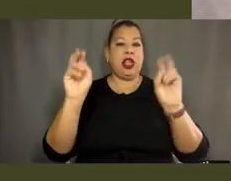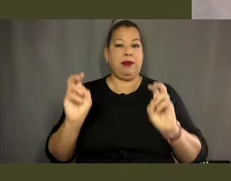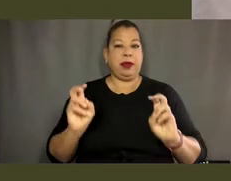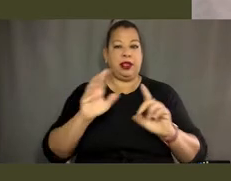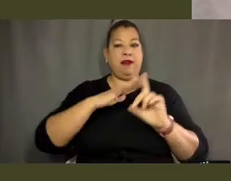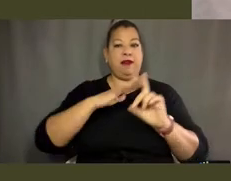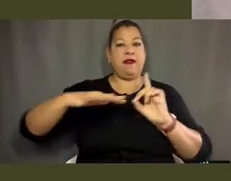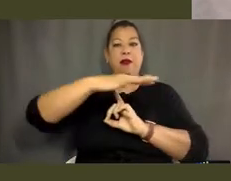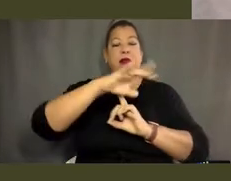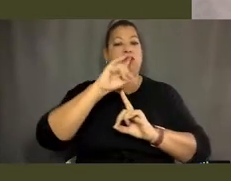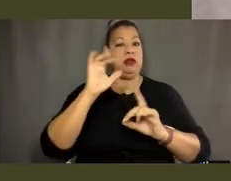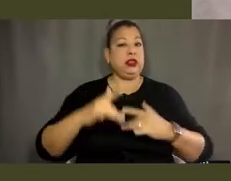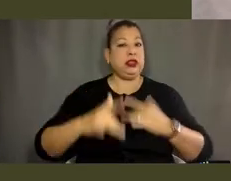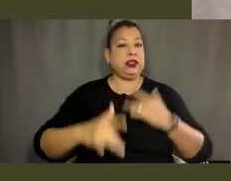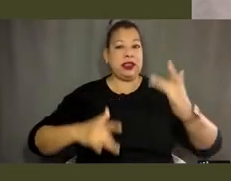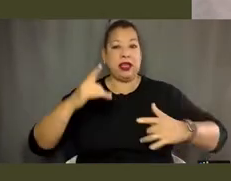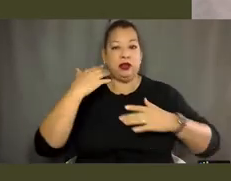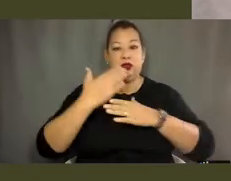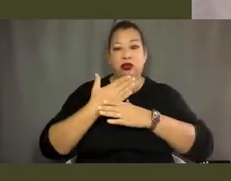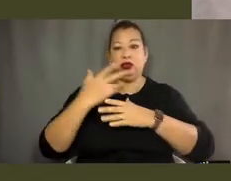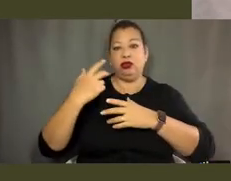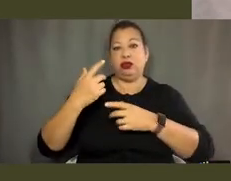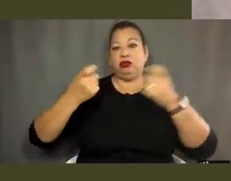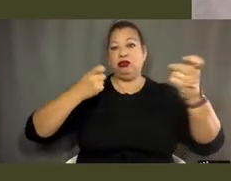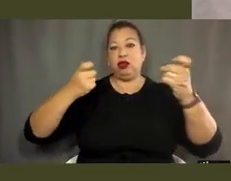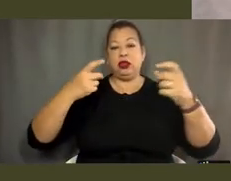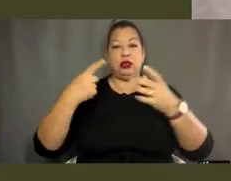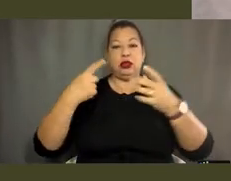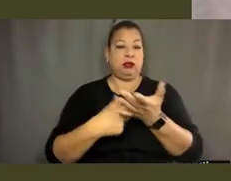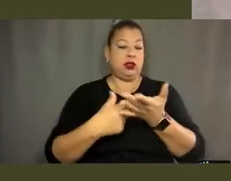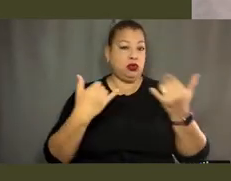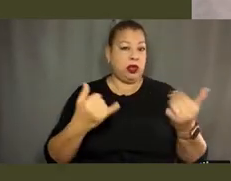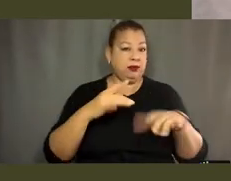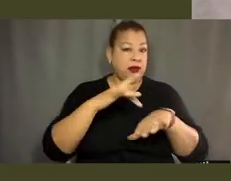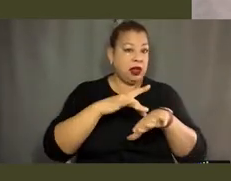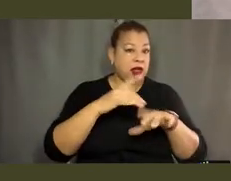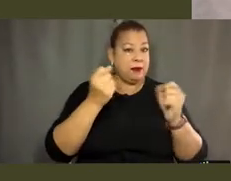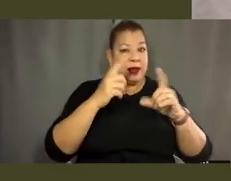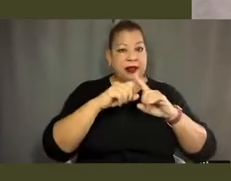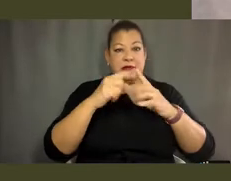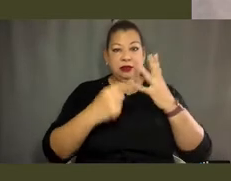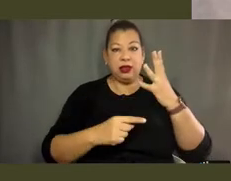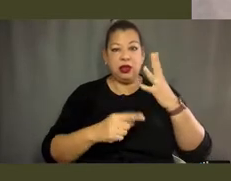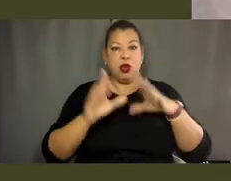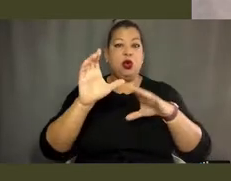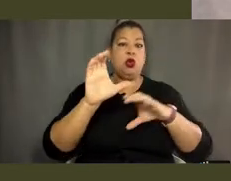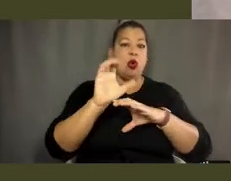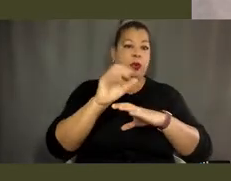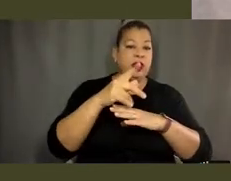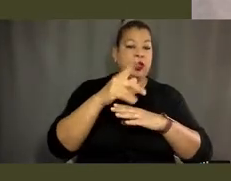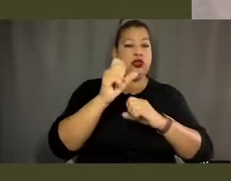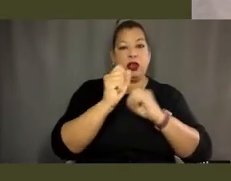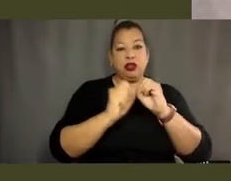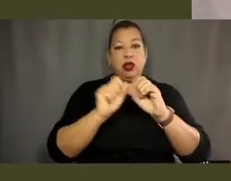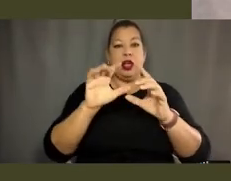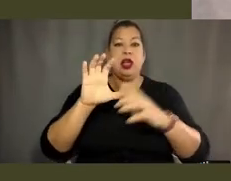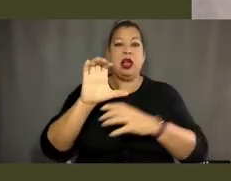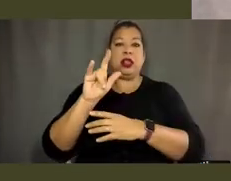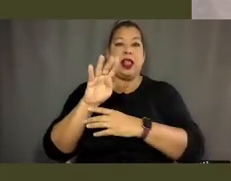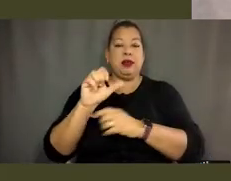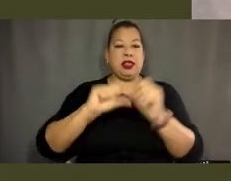be chairing the discussions today, which are going to touch on topics such as climate science, youth and climate action,